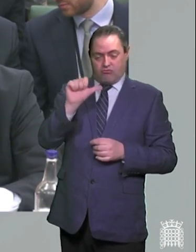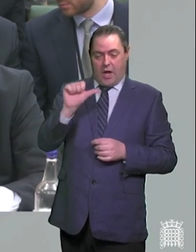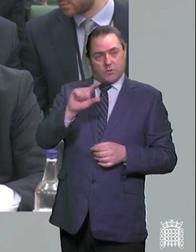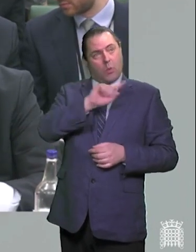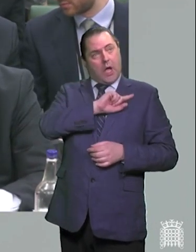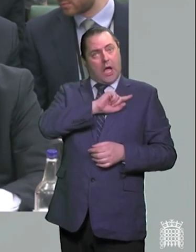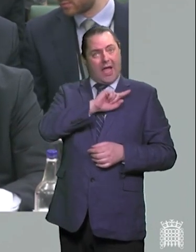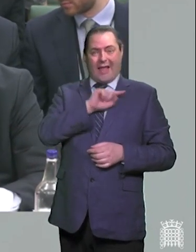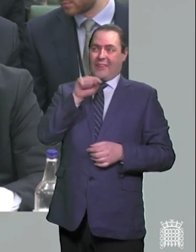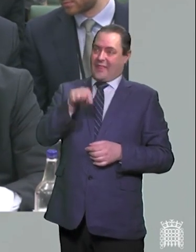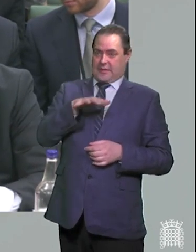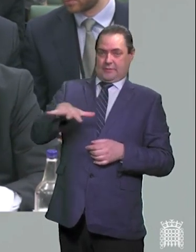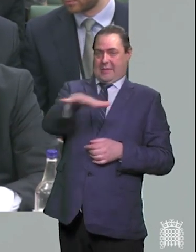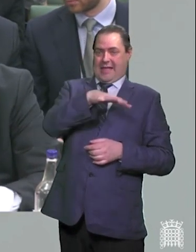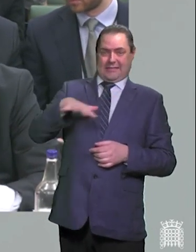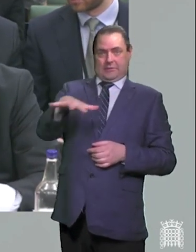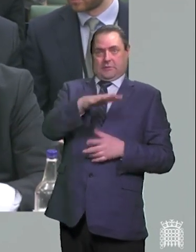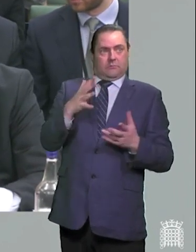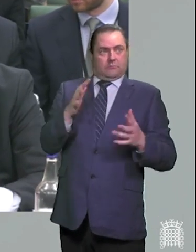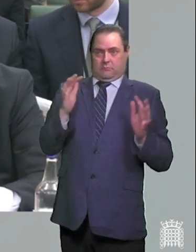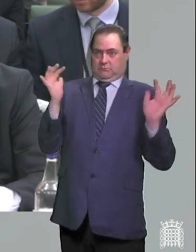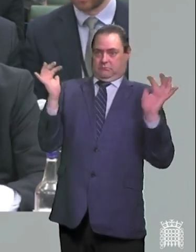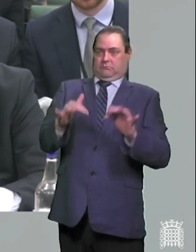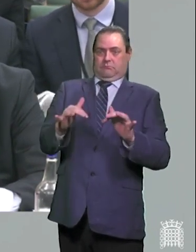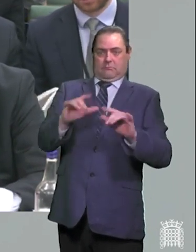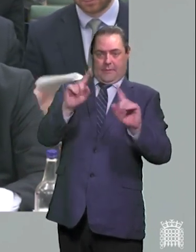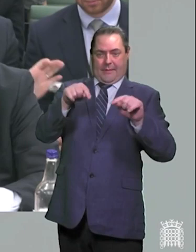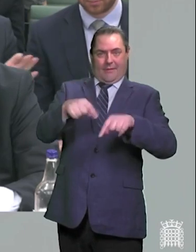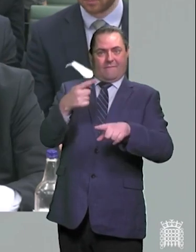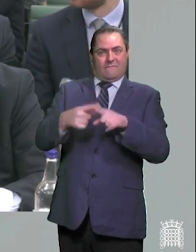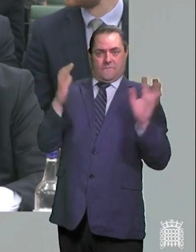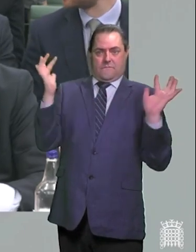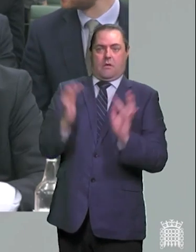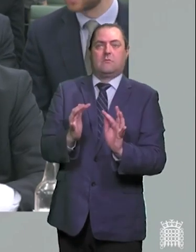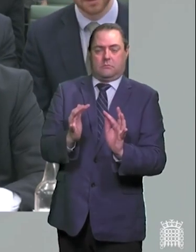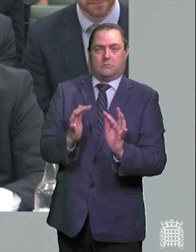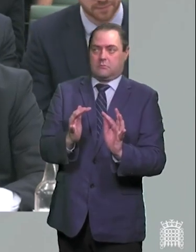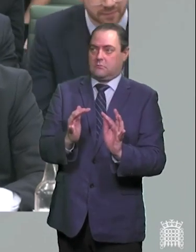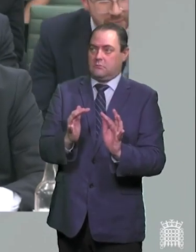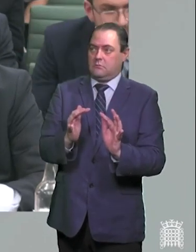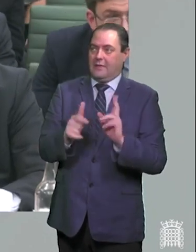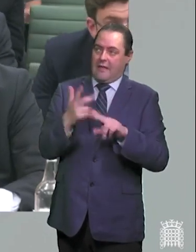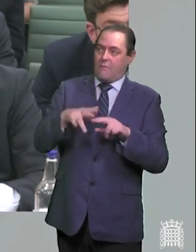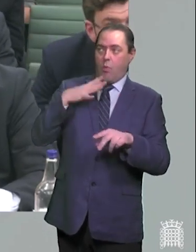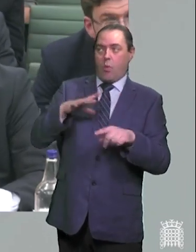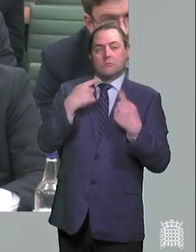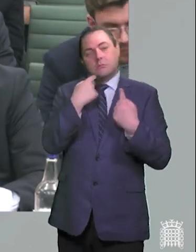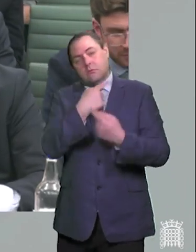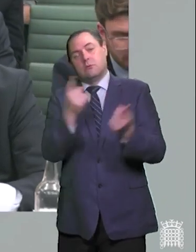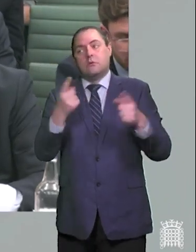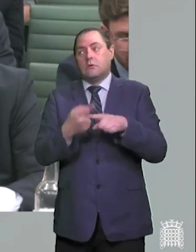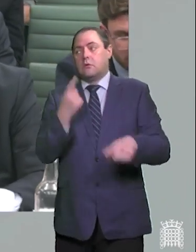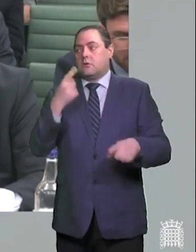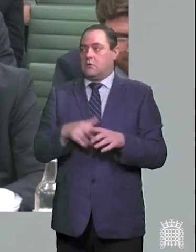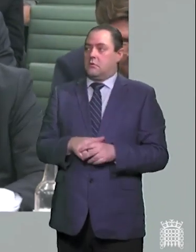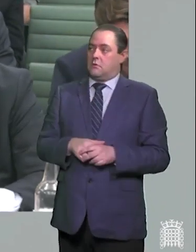that was the space where people congregated fast. If I wanted to get a message out, it was